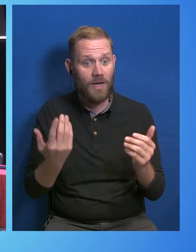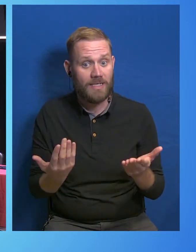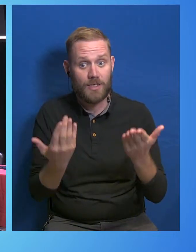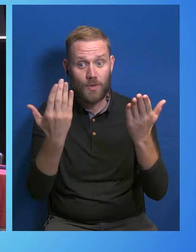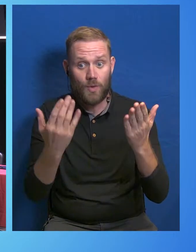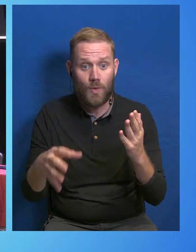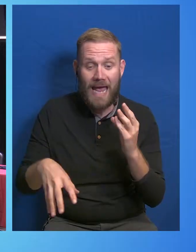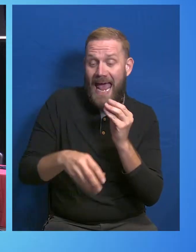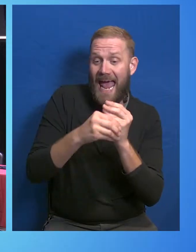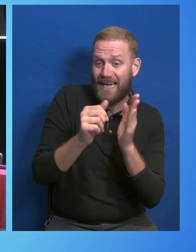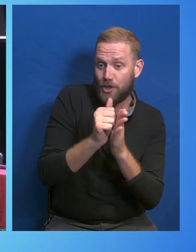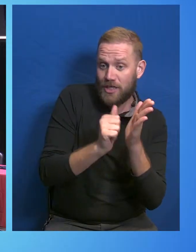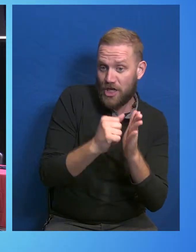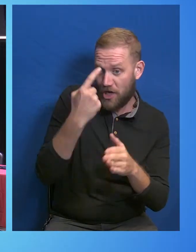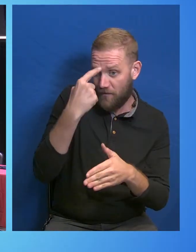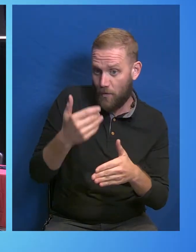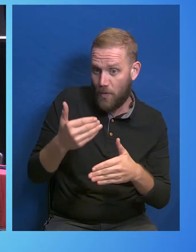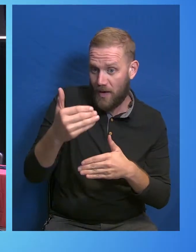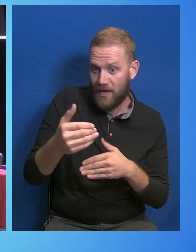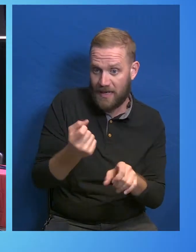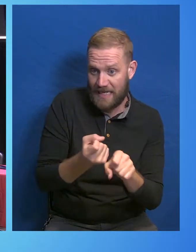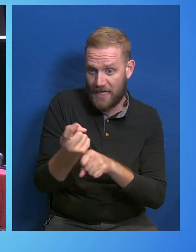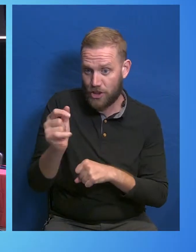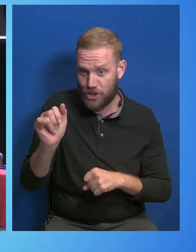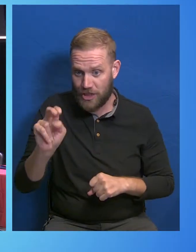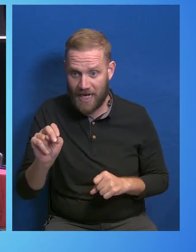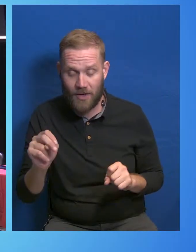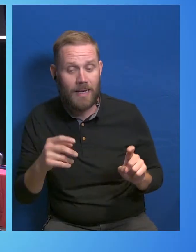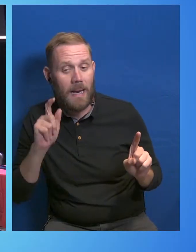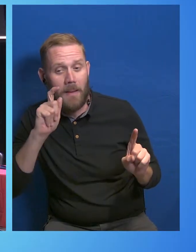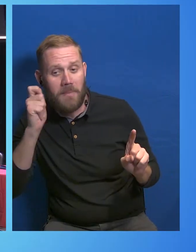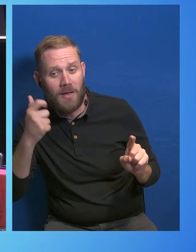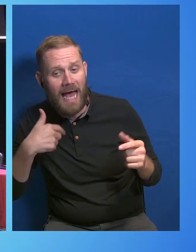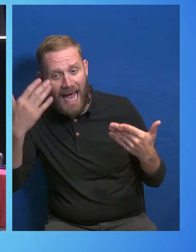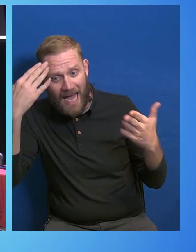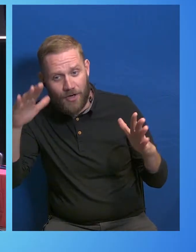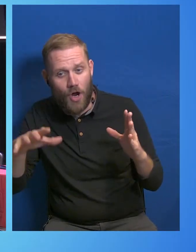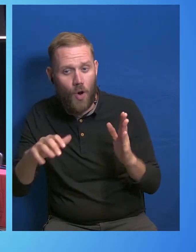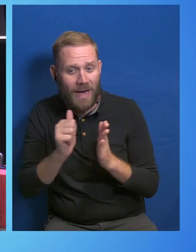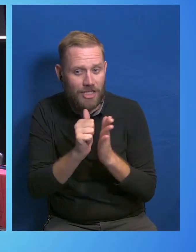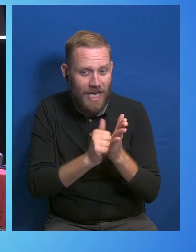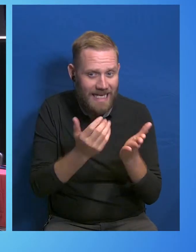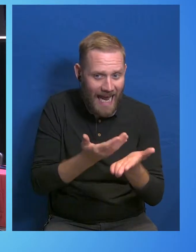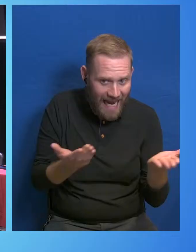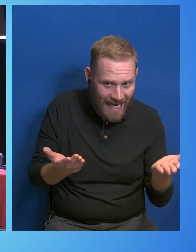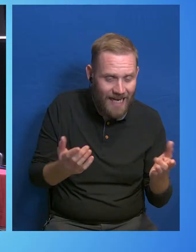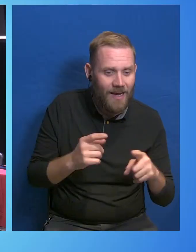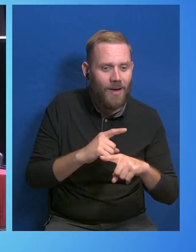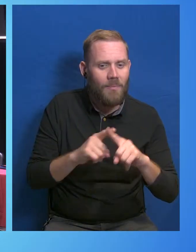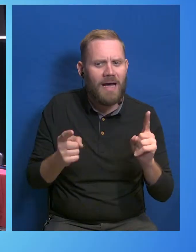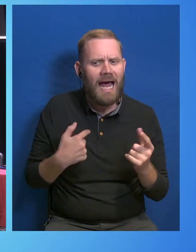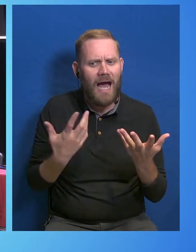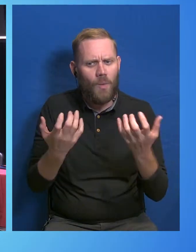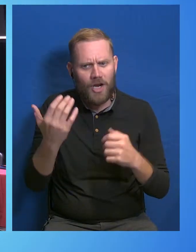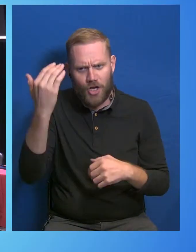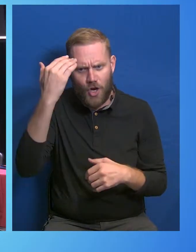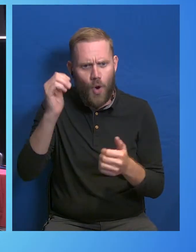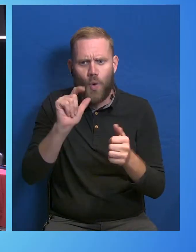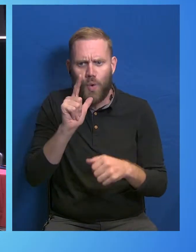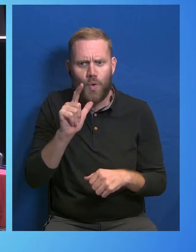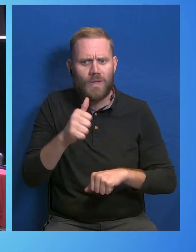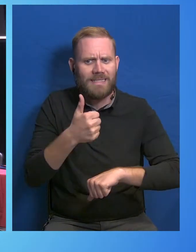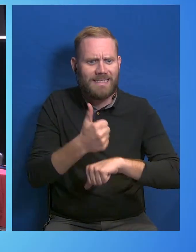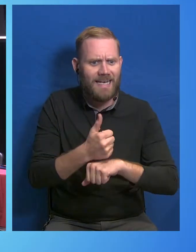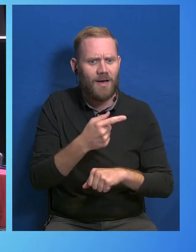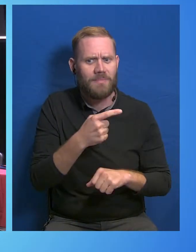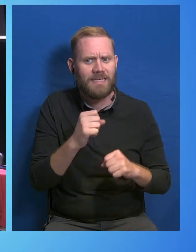agenda for next meeting? This is Bill. I don't know if it's an agenda item for the meeting. I'd like to know how study sessions are scheduled, who schedules